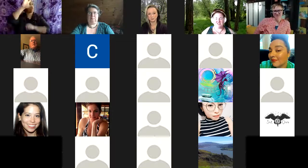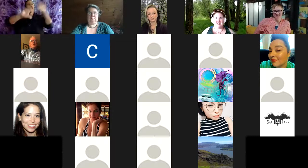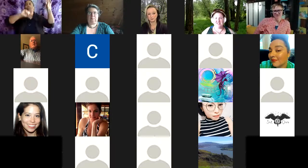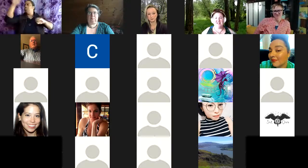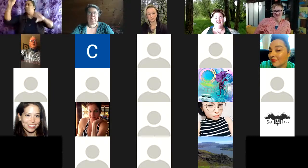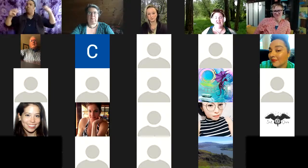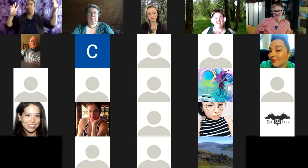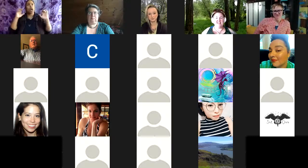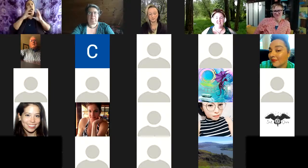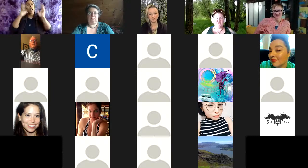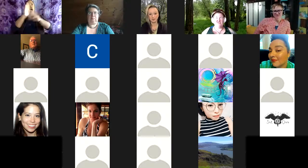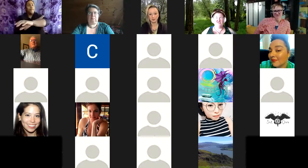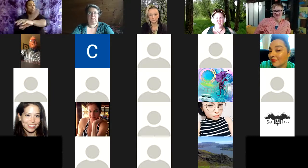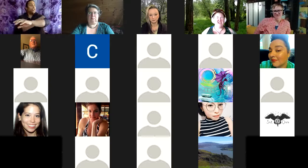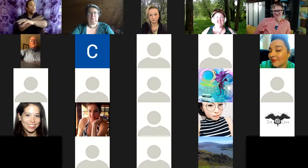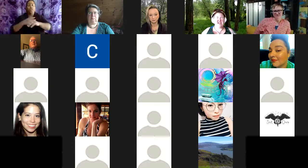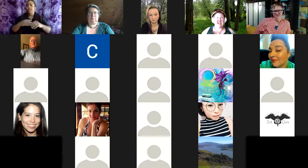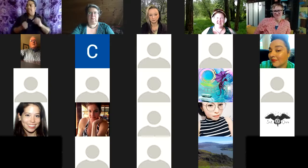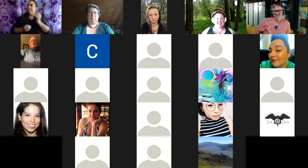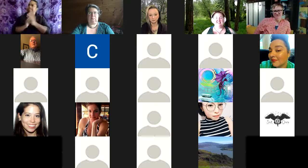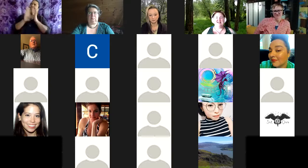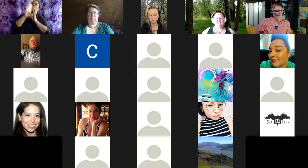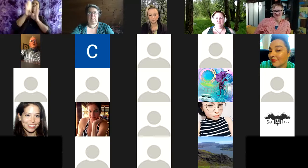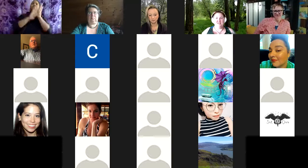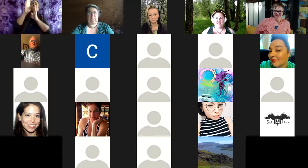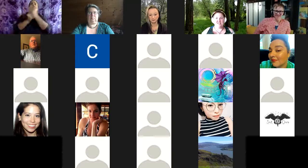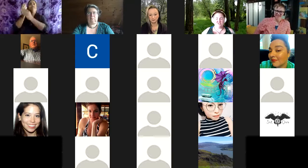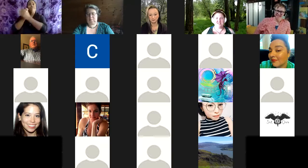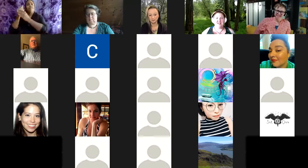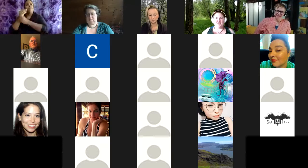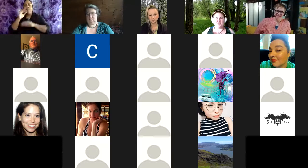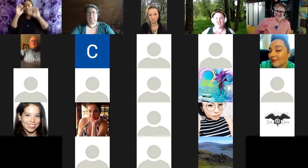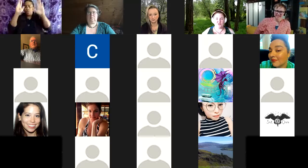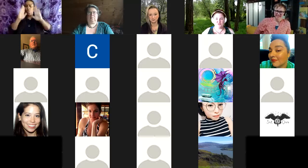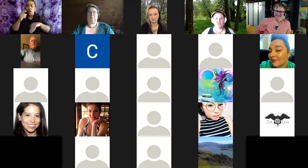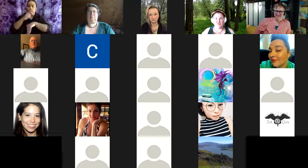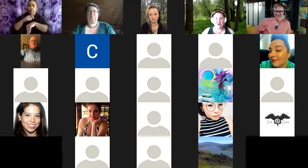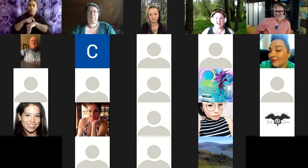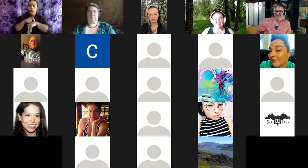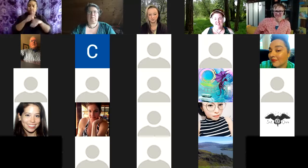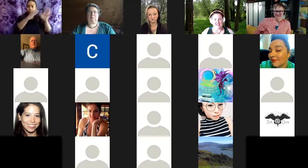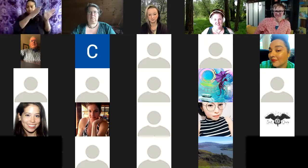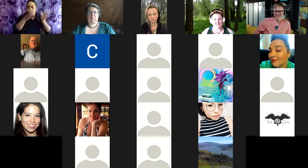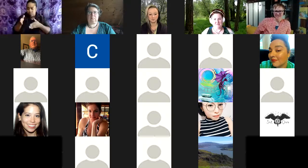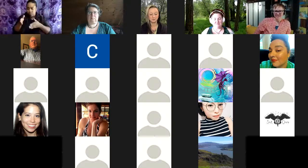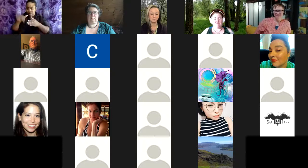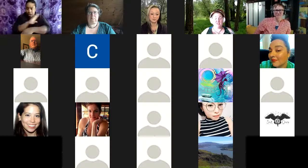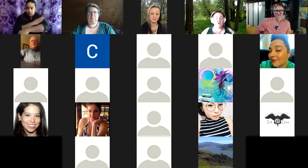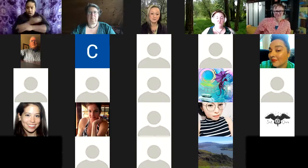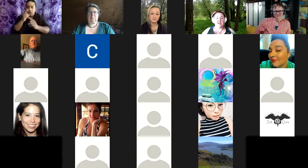every direction. And it's a fantastic time to direct that energy towards what you want in